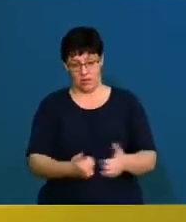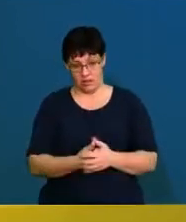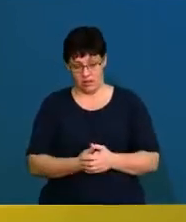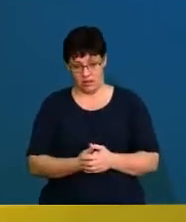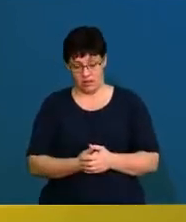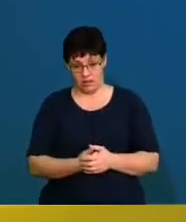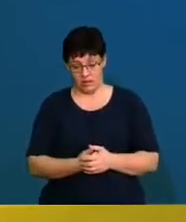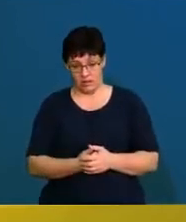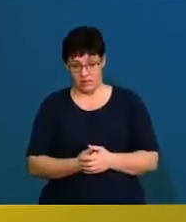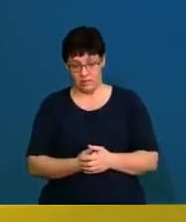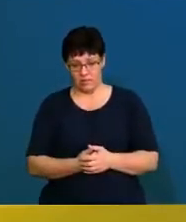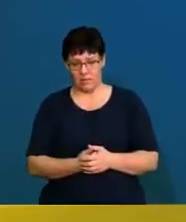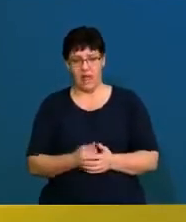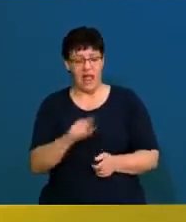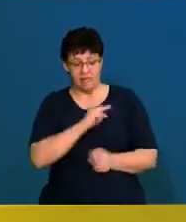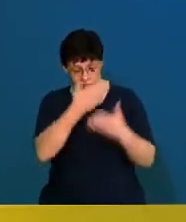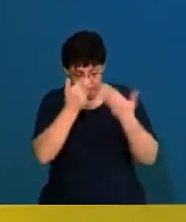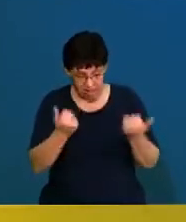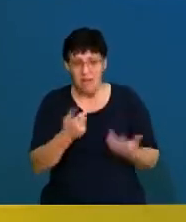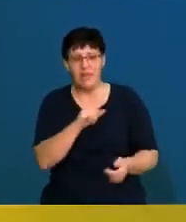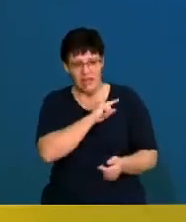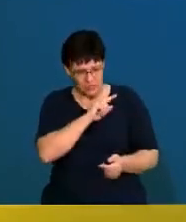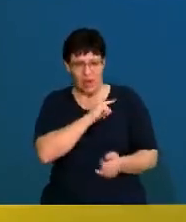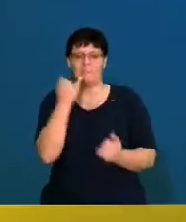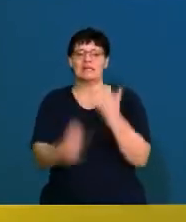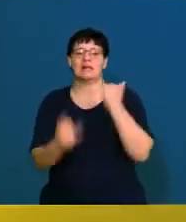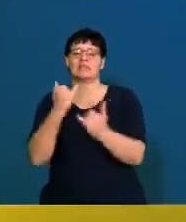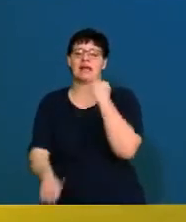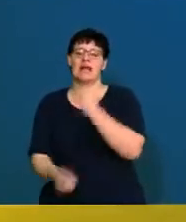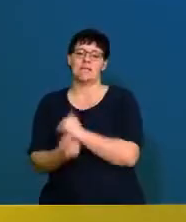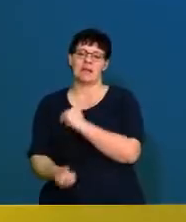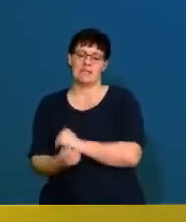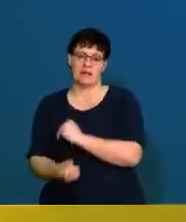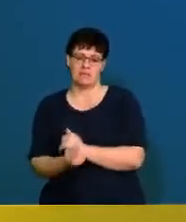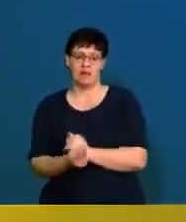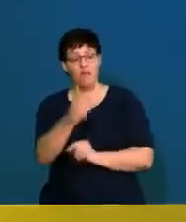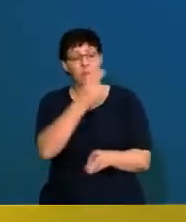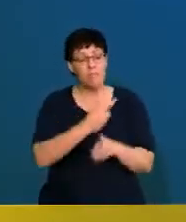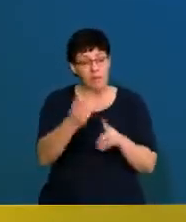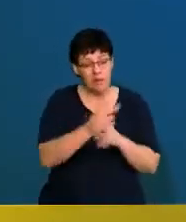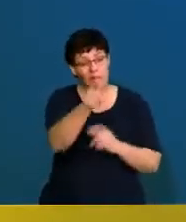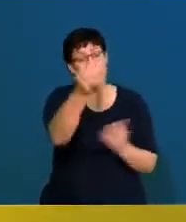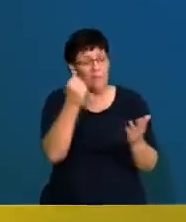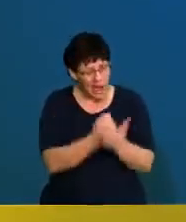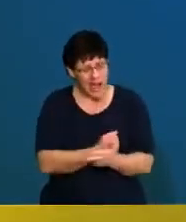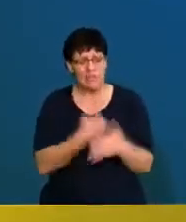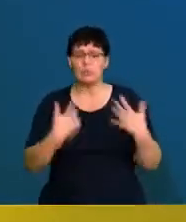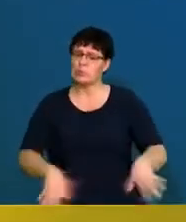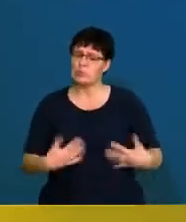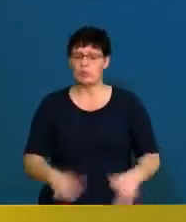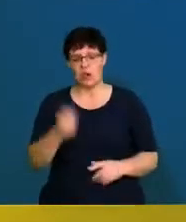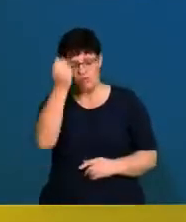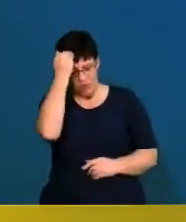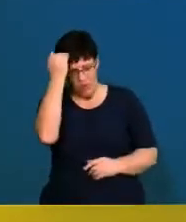which, that's why we continue to make a lot of mistakes. So as part of our preparation, it's important that we are